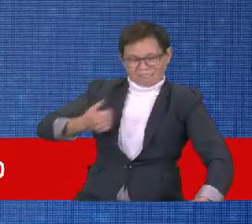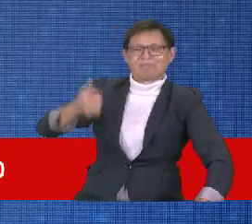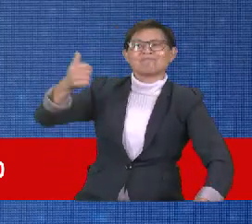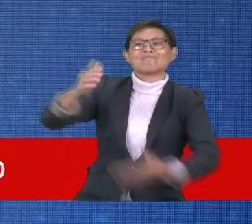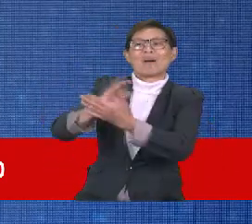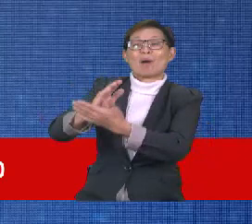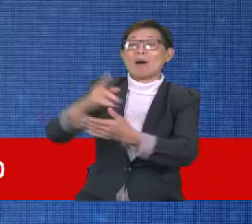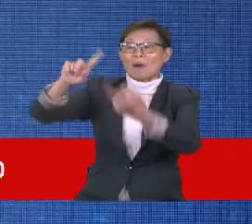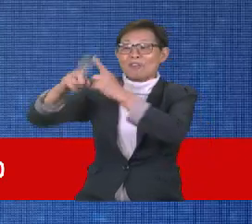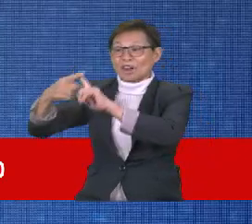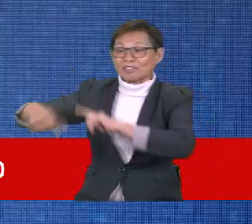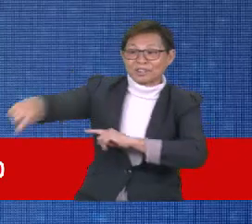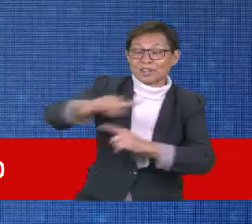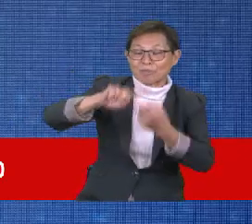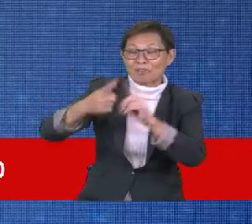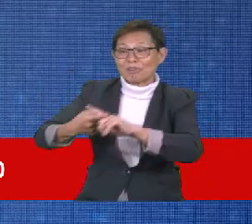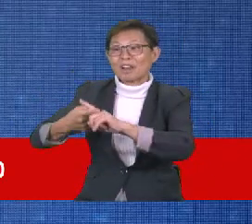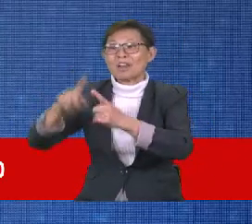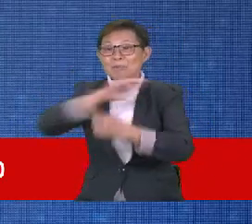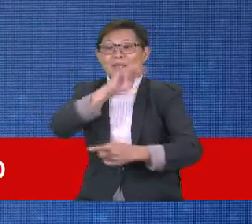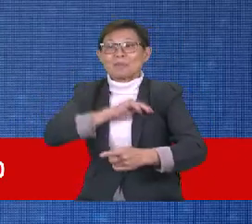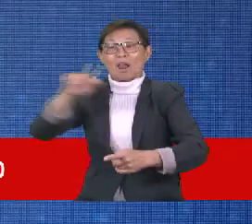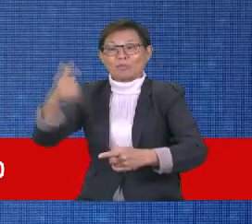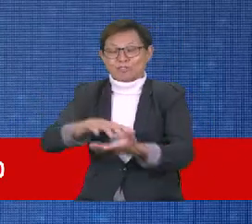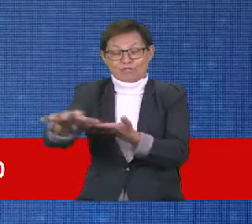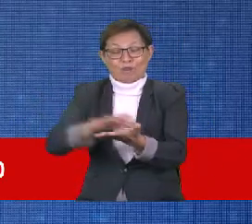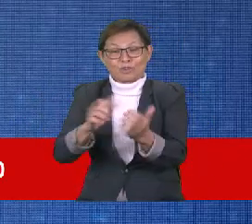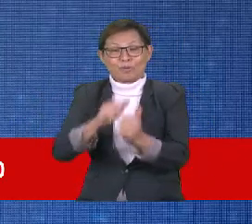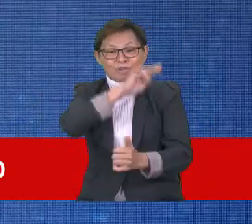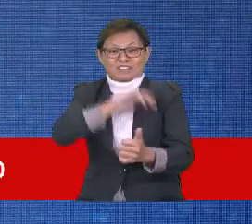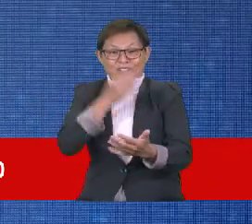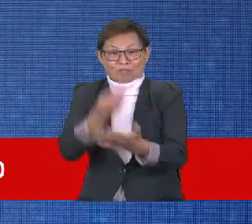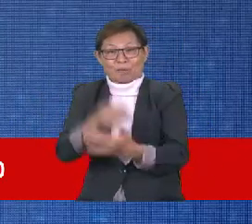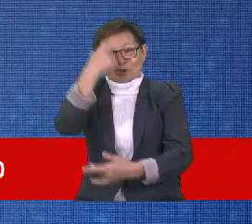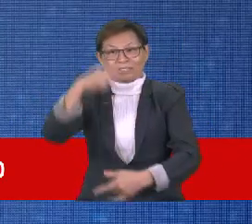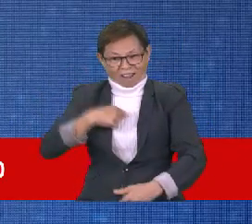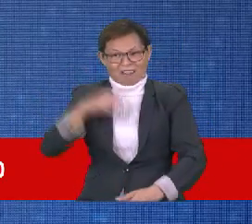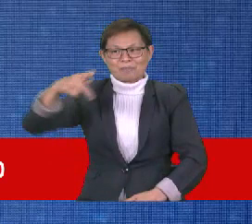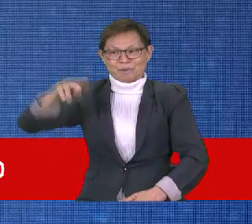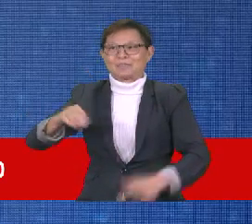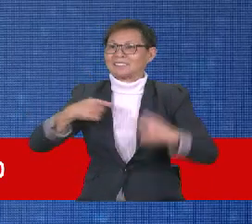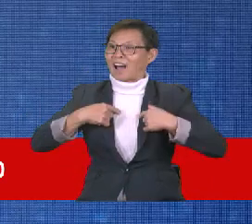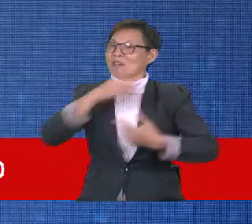so that my colleagues will not be too rough against the Minister of Finance because the Prime Minister was there.